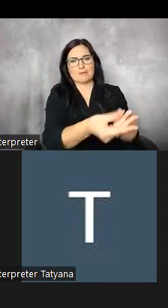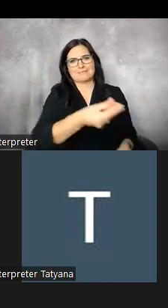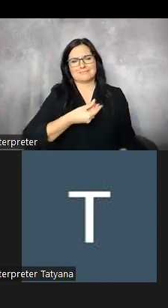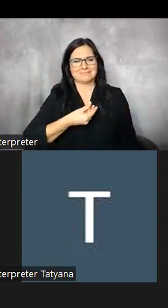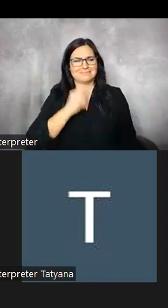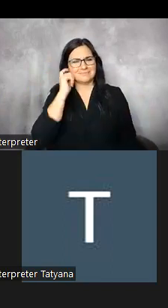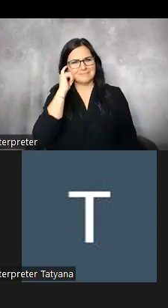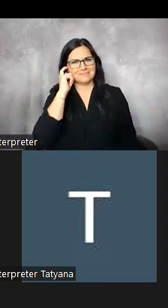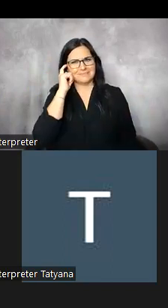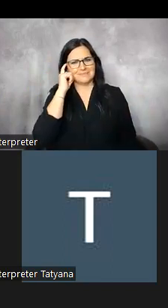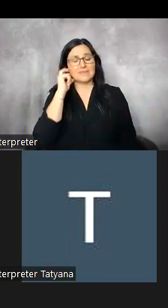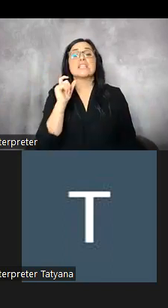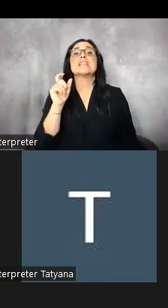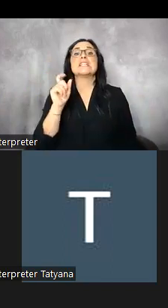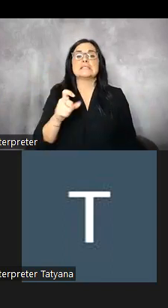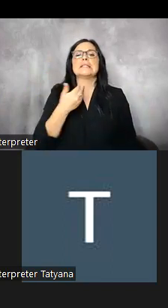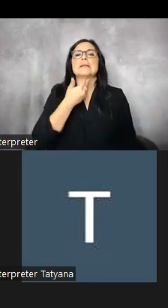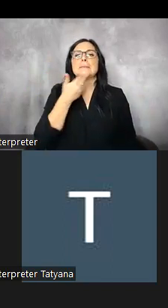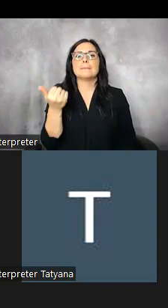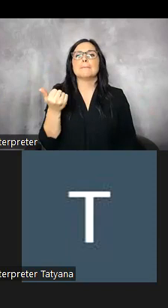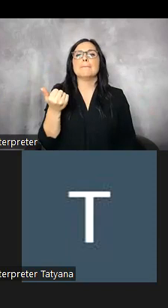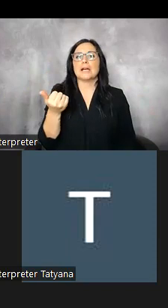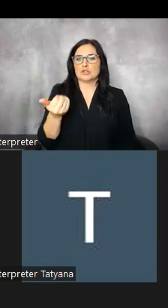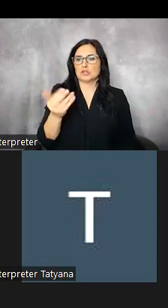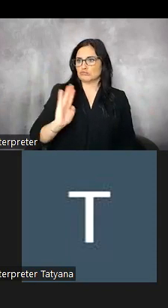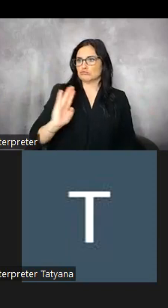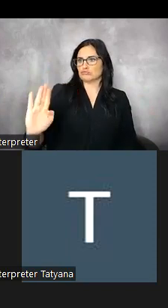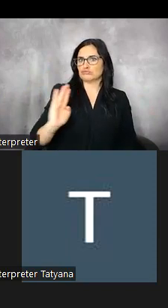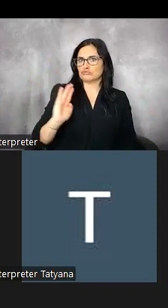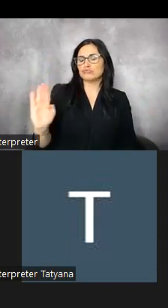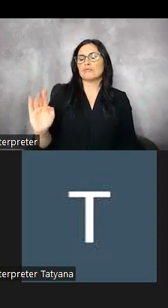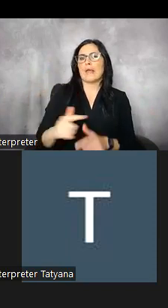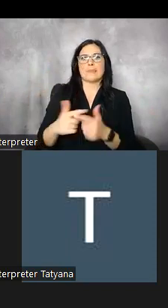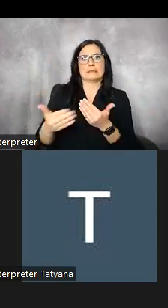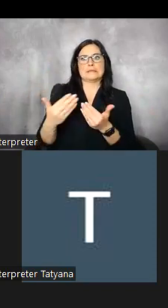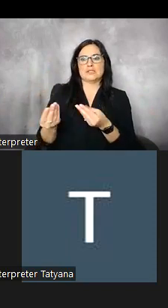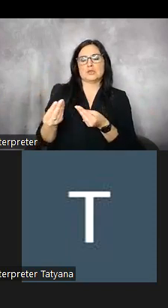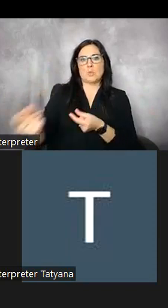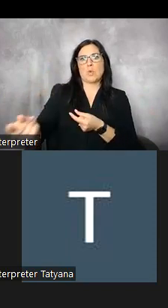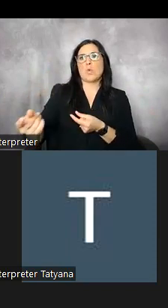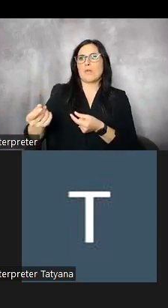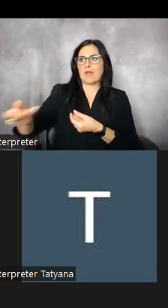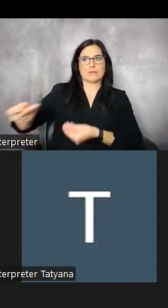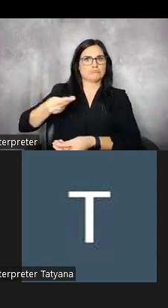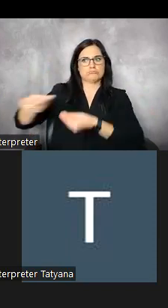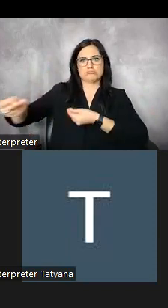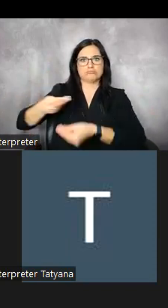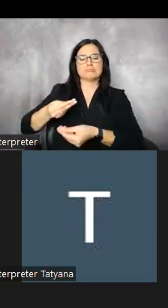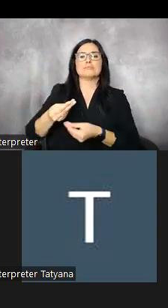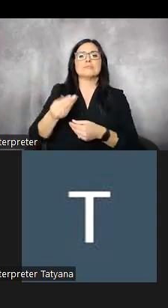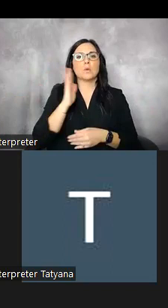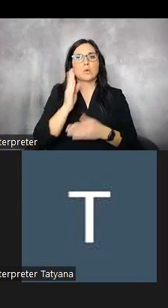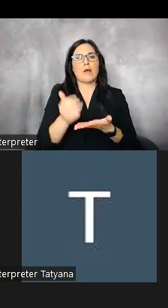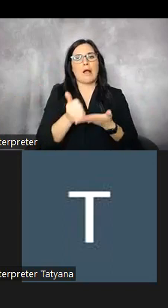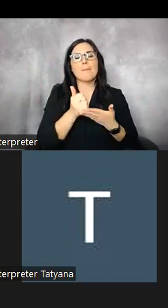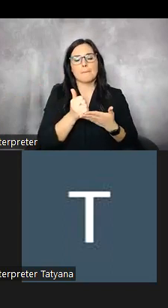if we can facilitate a little bit better of you guys giving us what you need, we then do whatever we need to do to remediate that and give it back to you. I think it's going to help out with